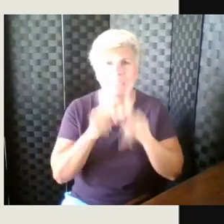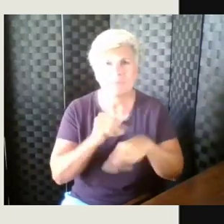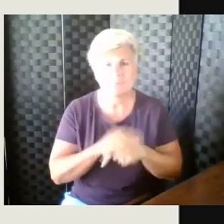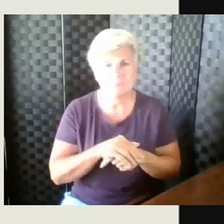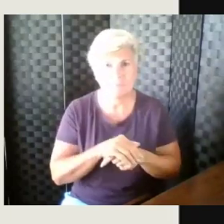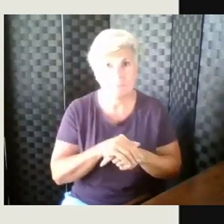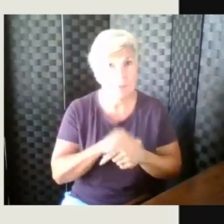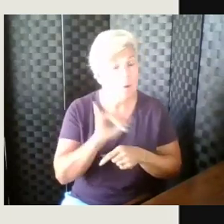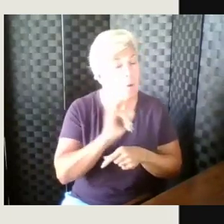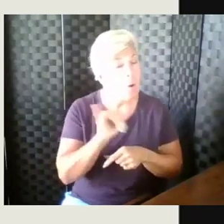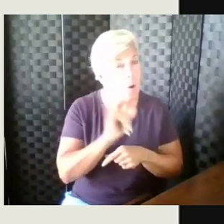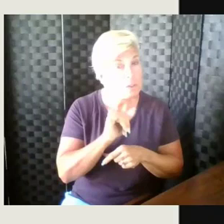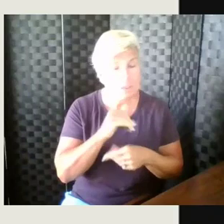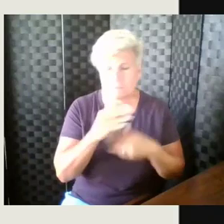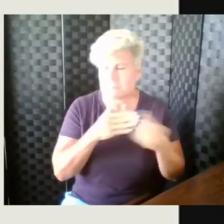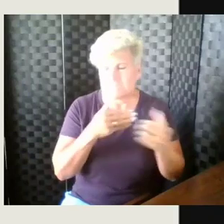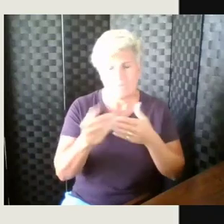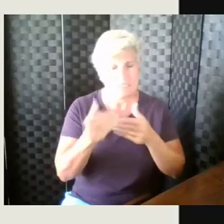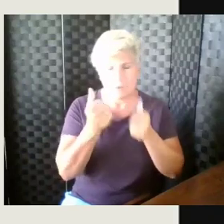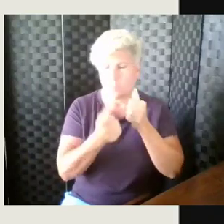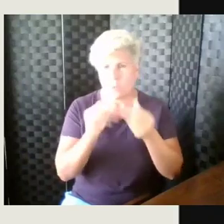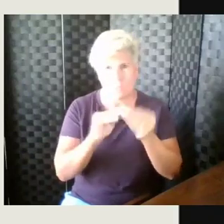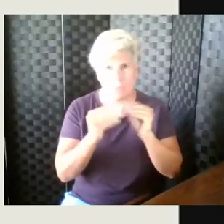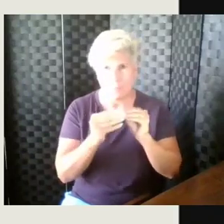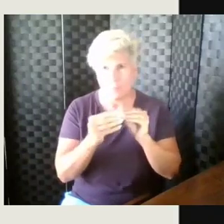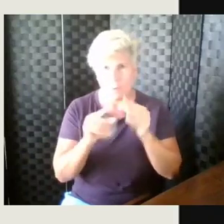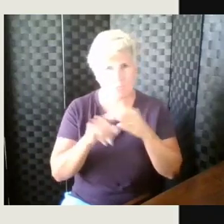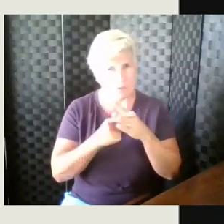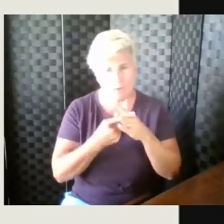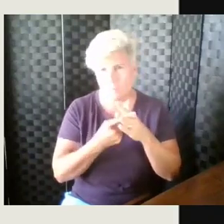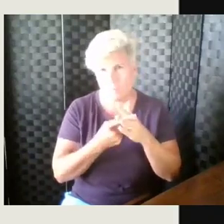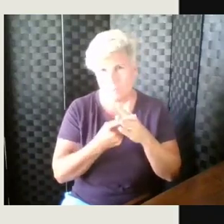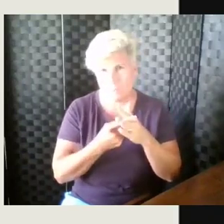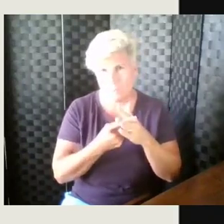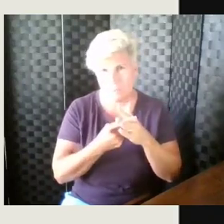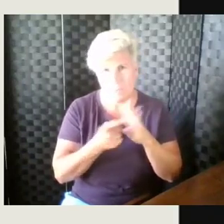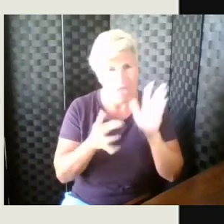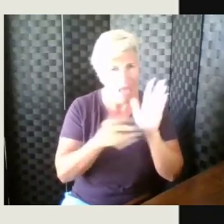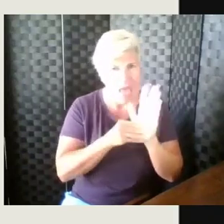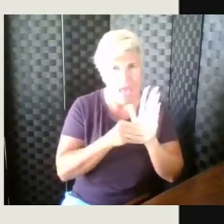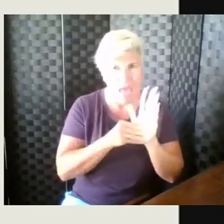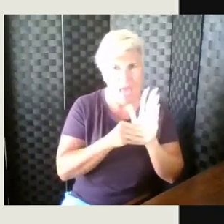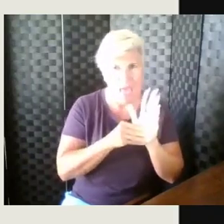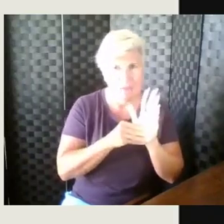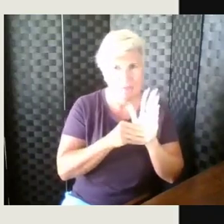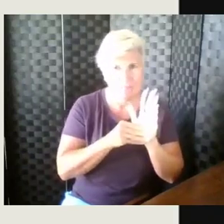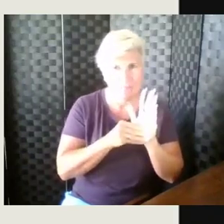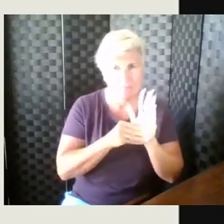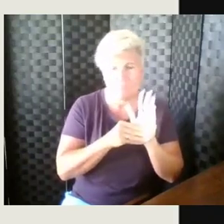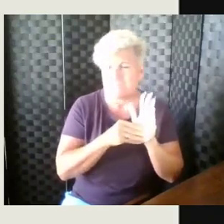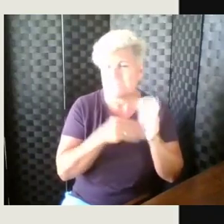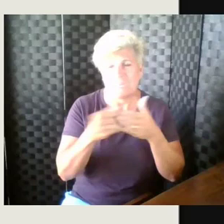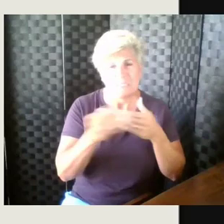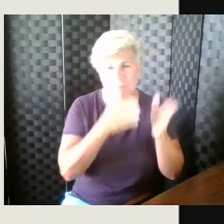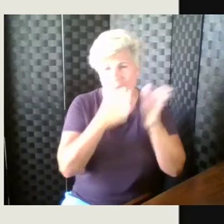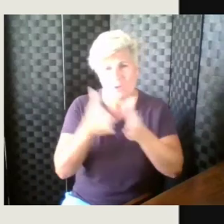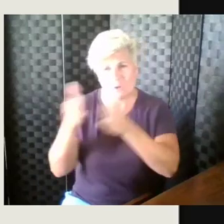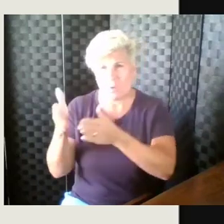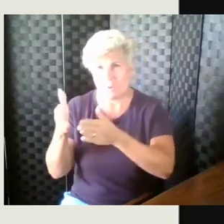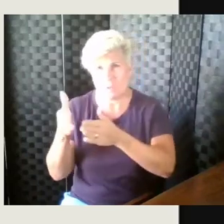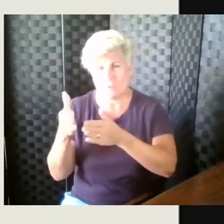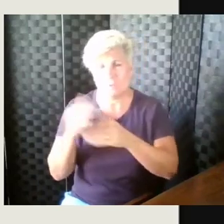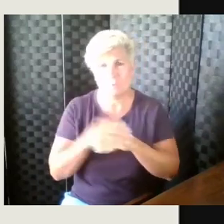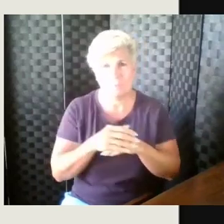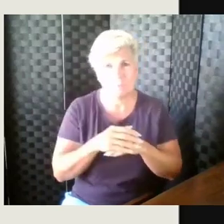In addition, it doesn't matter which number I start with when I add. I can add the numbers in any order and still get the